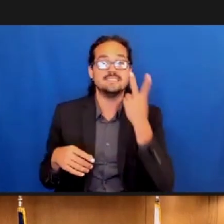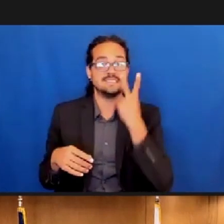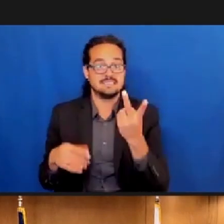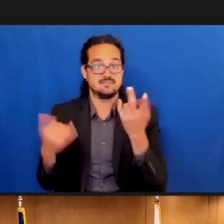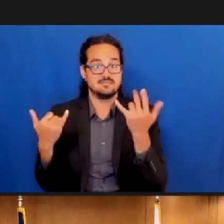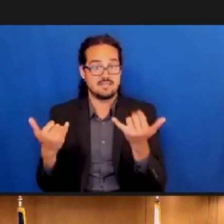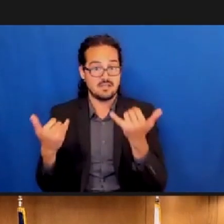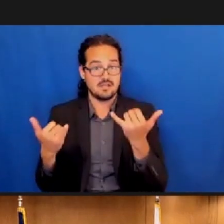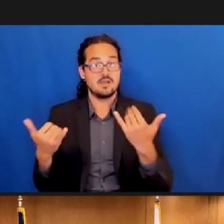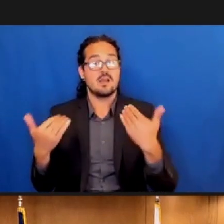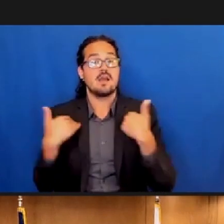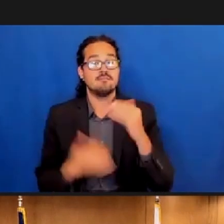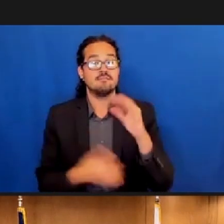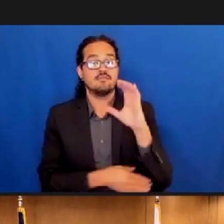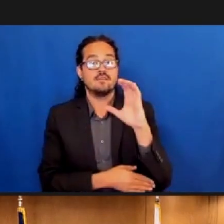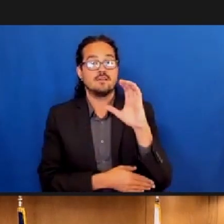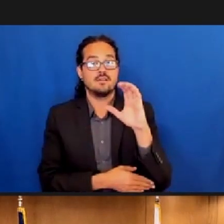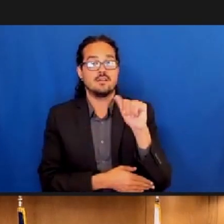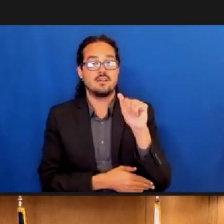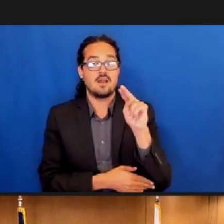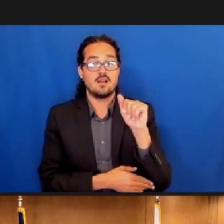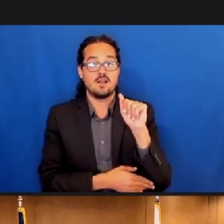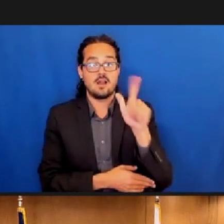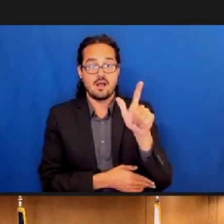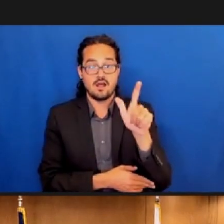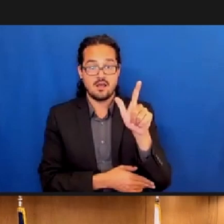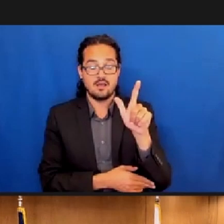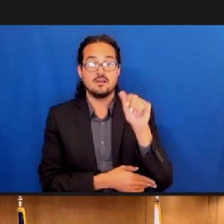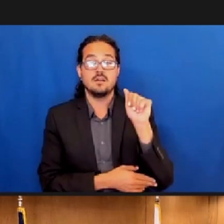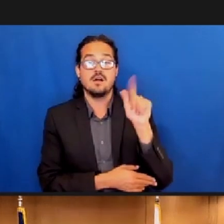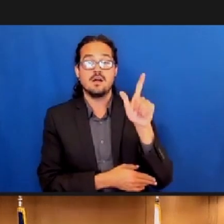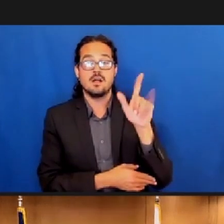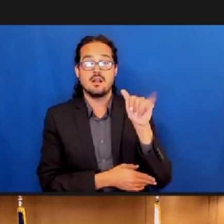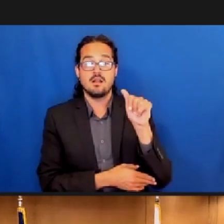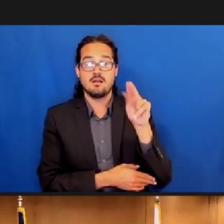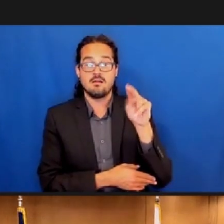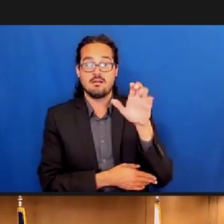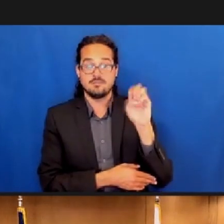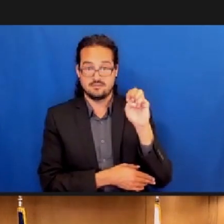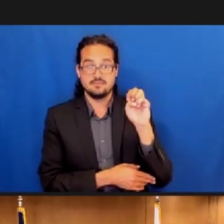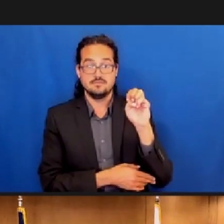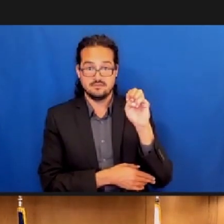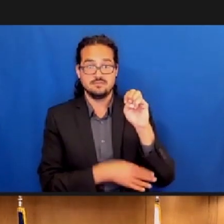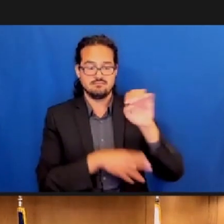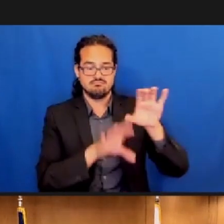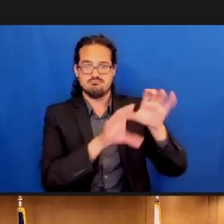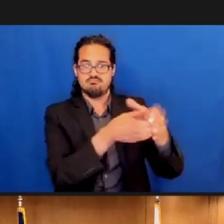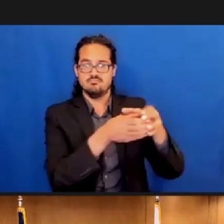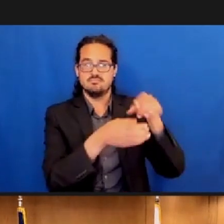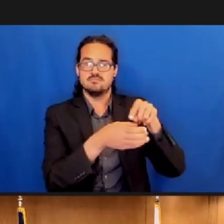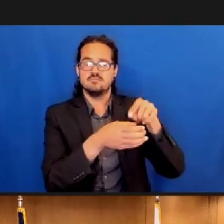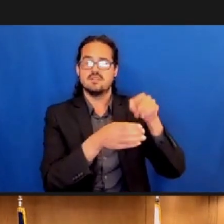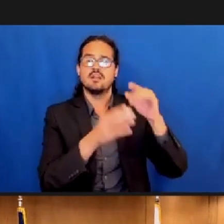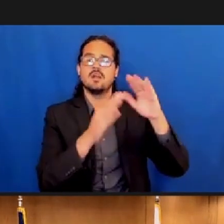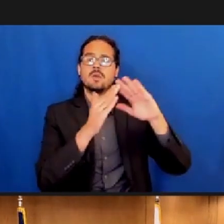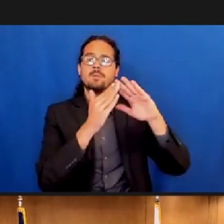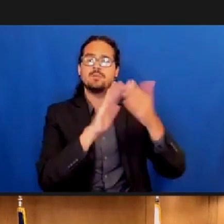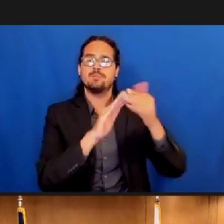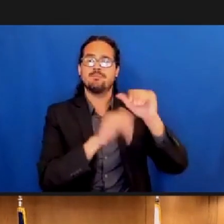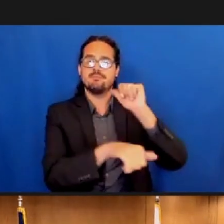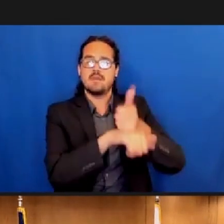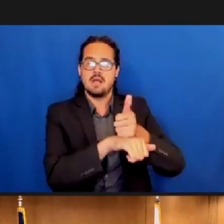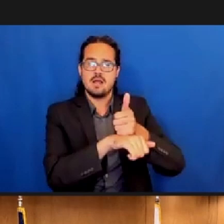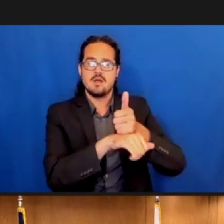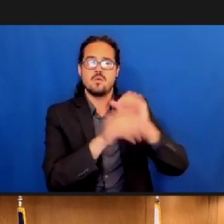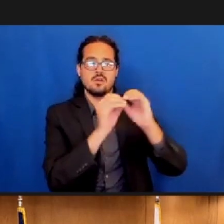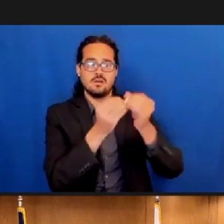canal. They're recruiting from people who live in that community initially for helping us with our